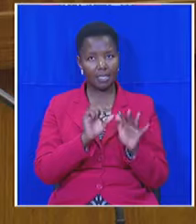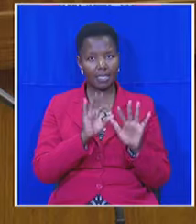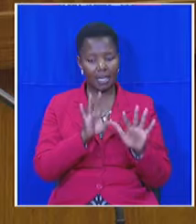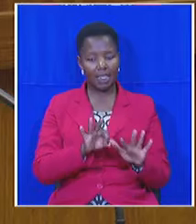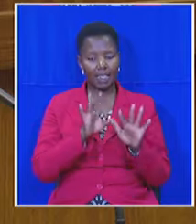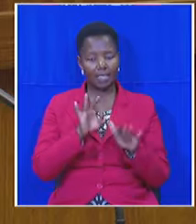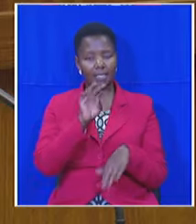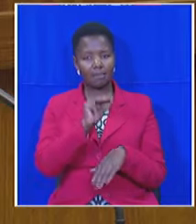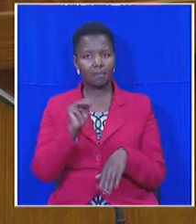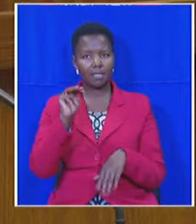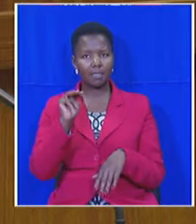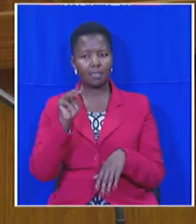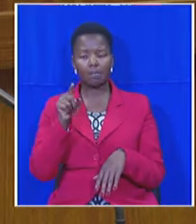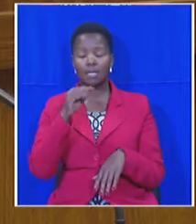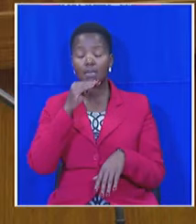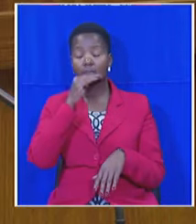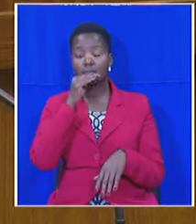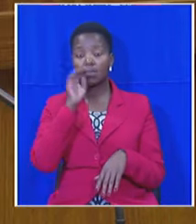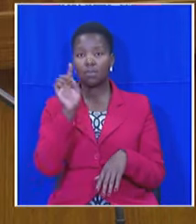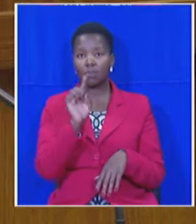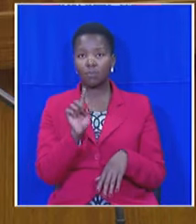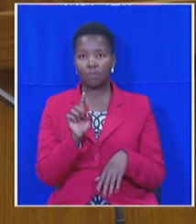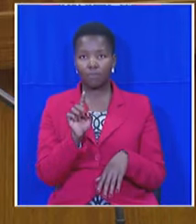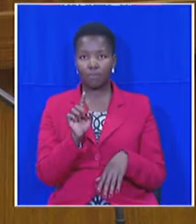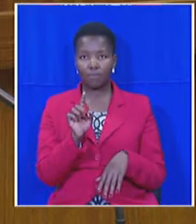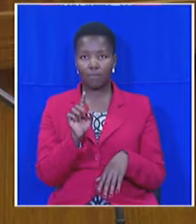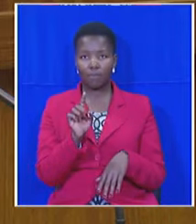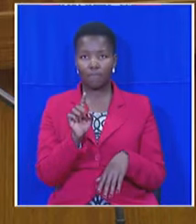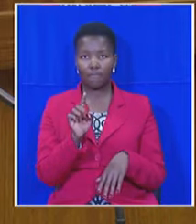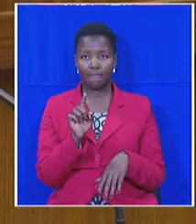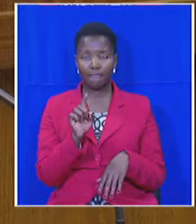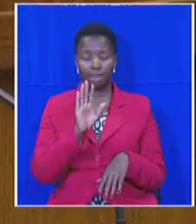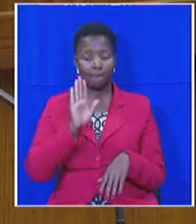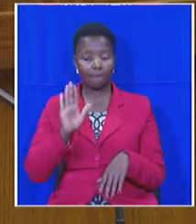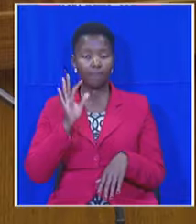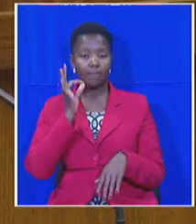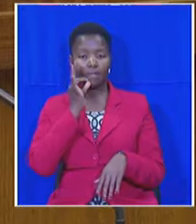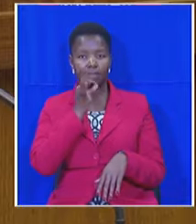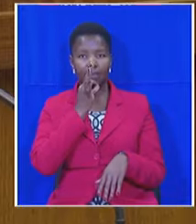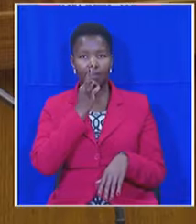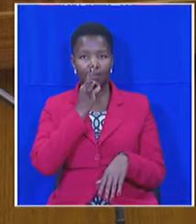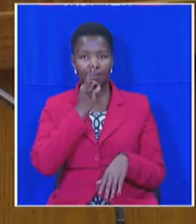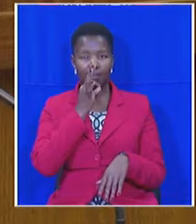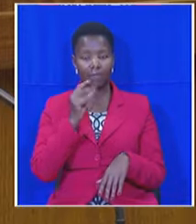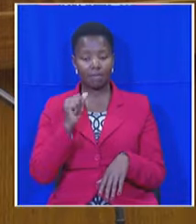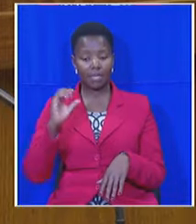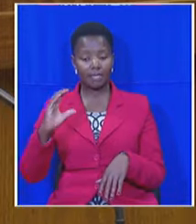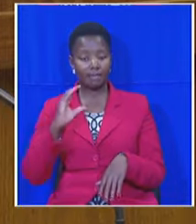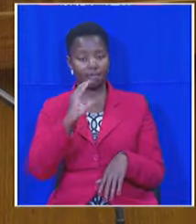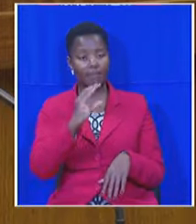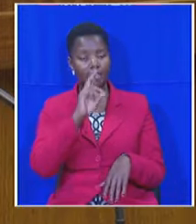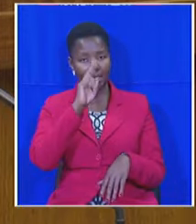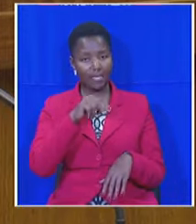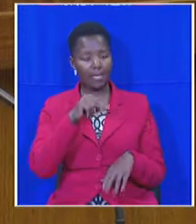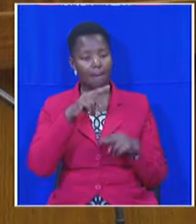million. What does that mean? It means, therefore, that you are saying they must cut allocation towards